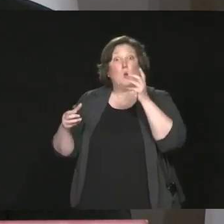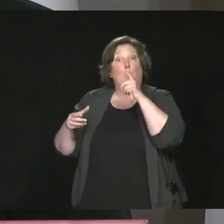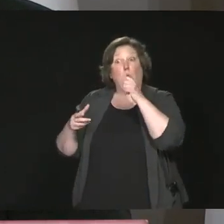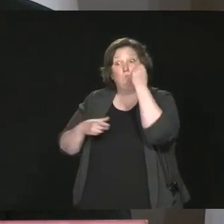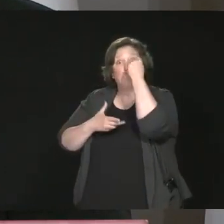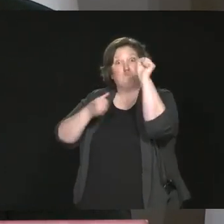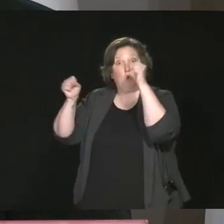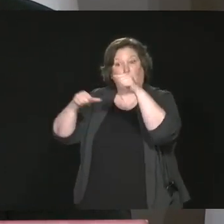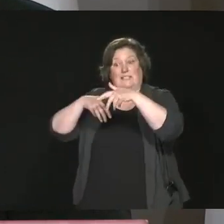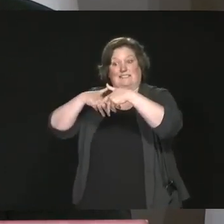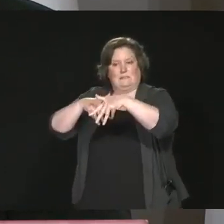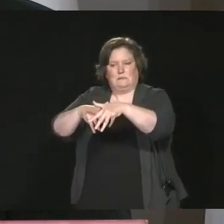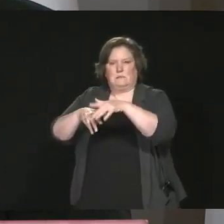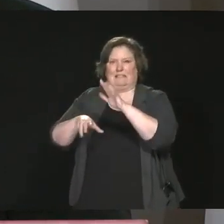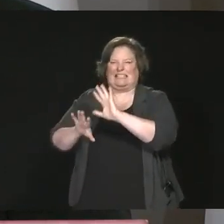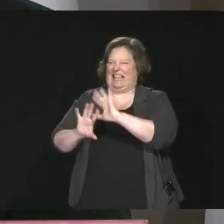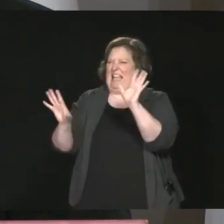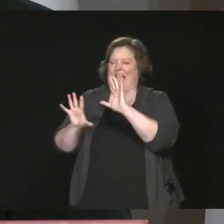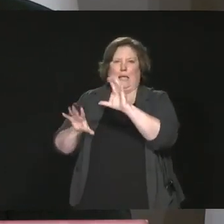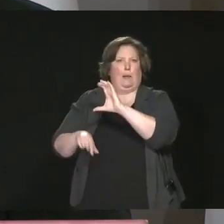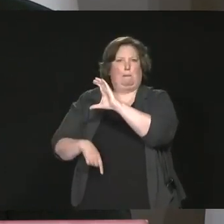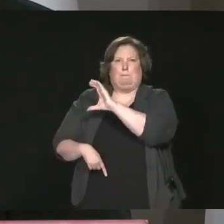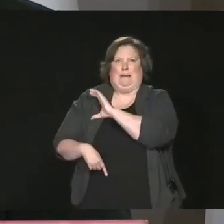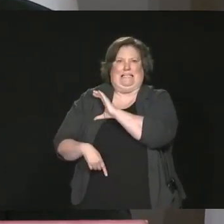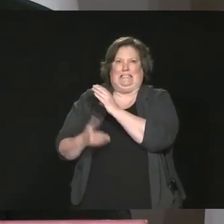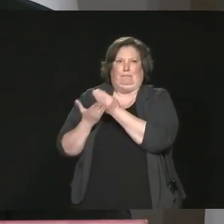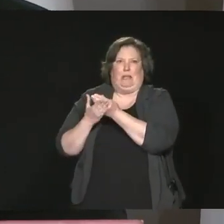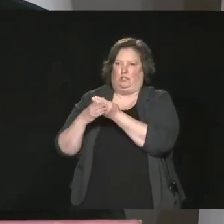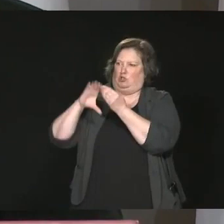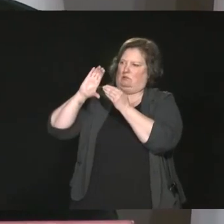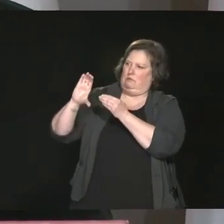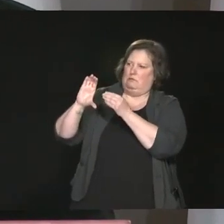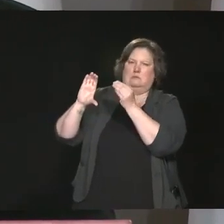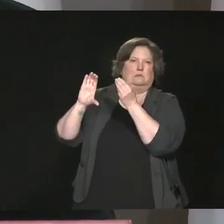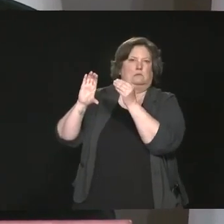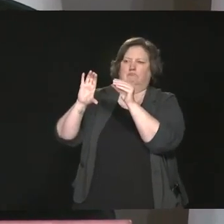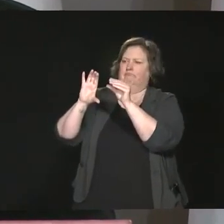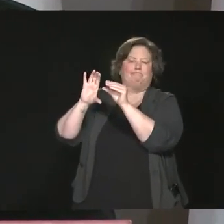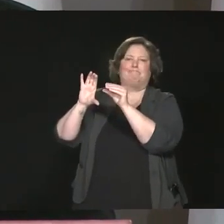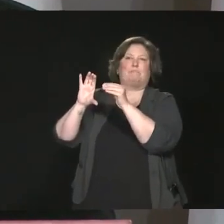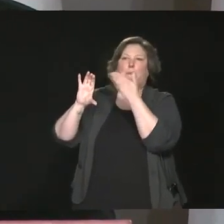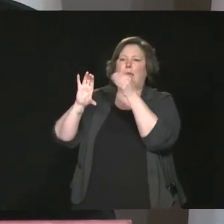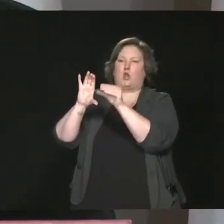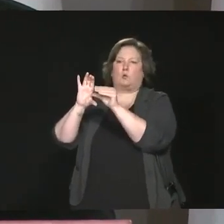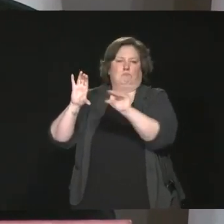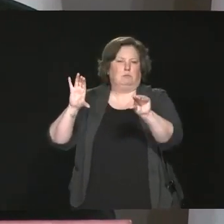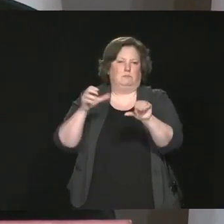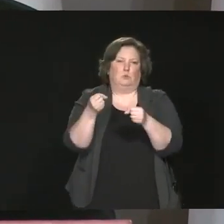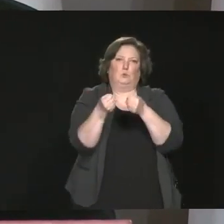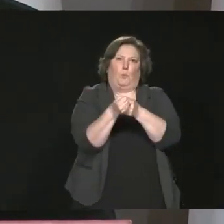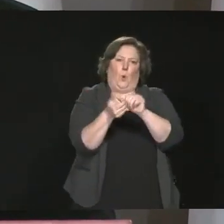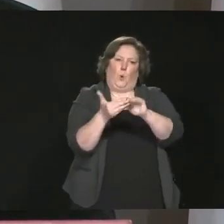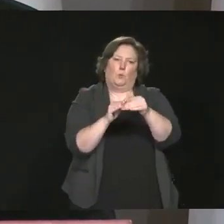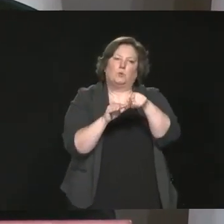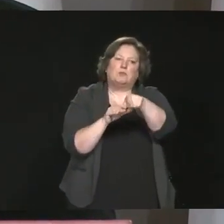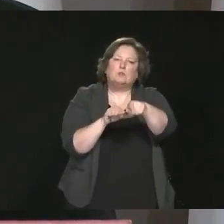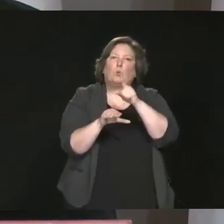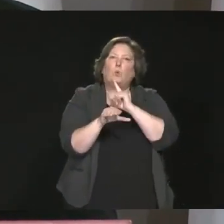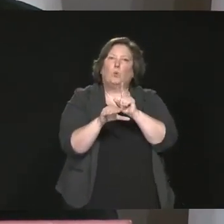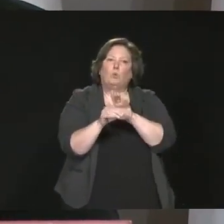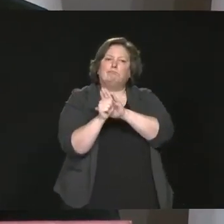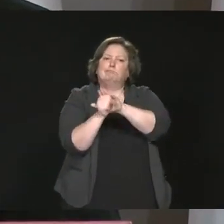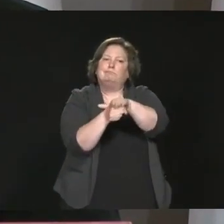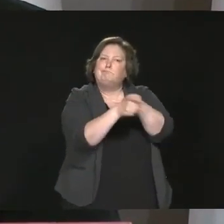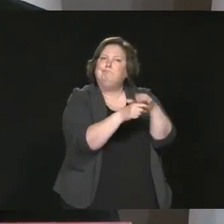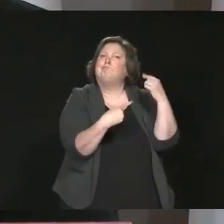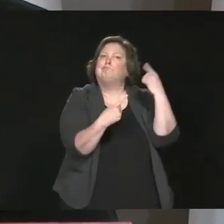where they take a portion of the police budget and put that towards communities who are marginalized to help them with social services. Do you think that is an idea that the federal government